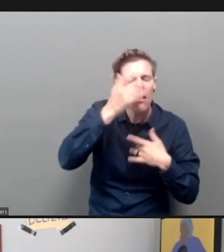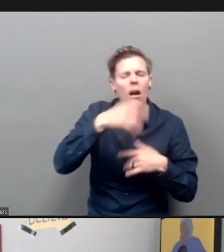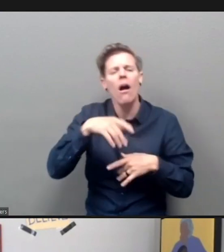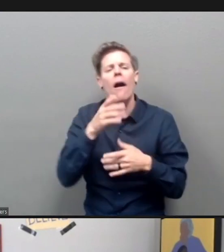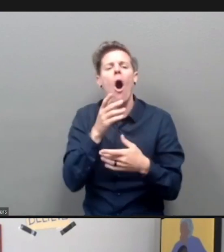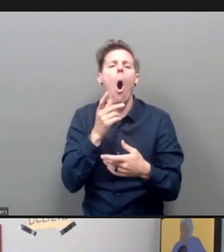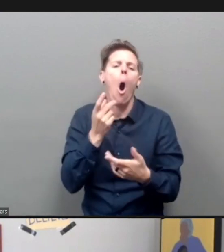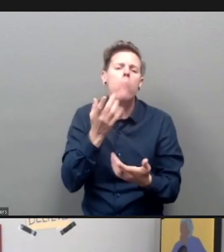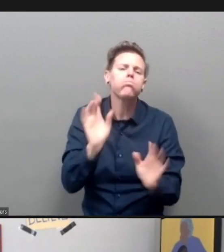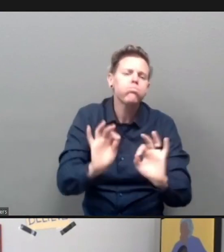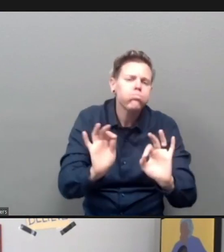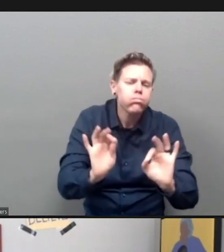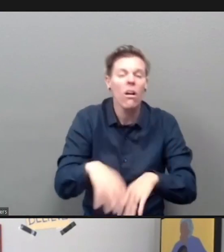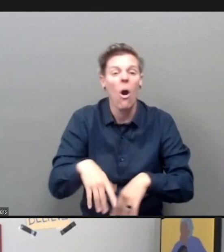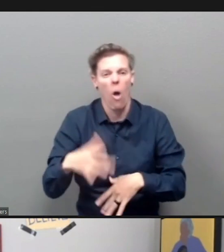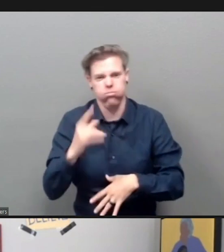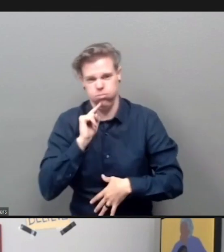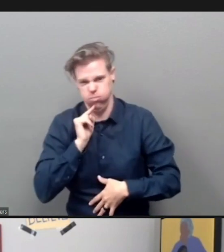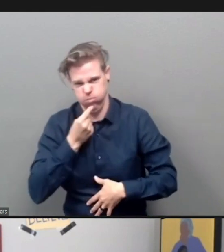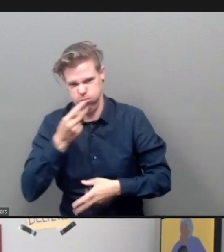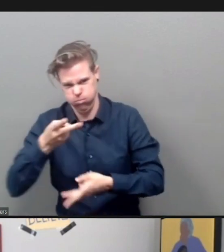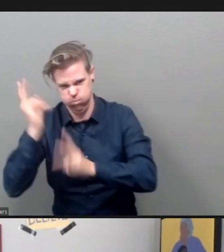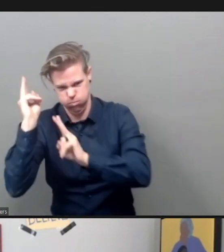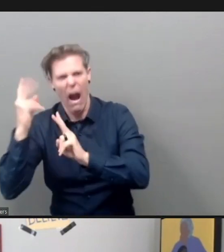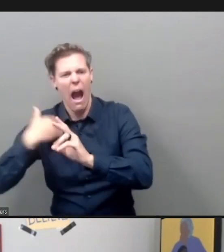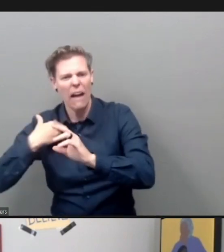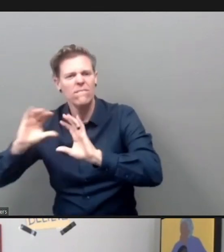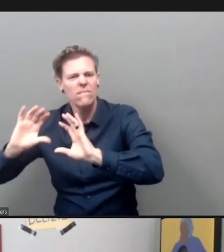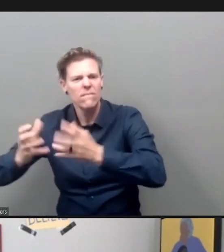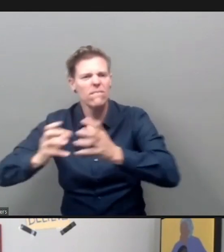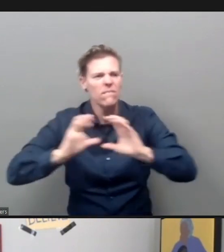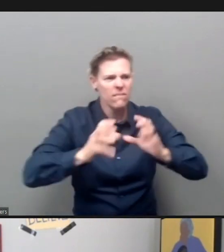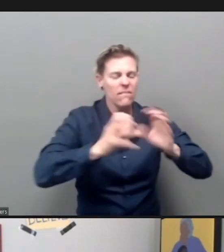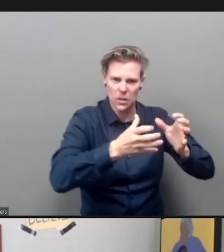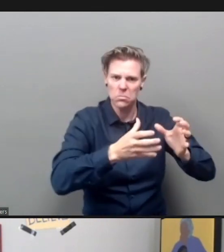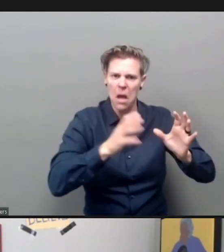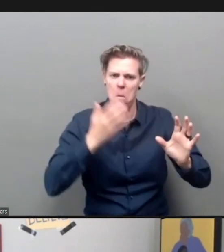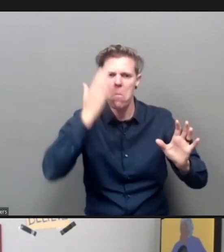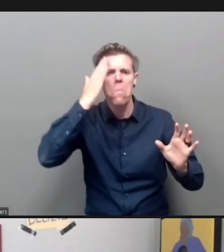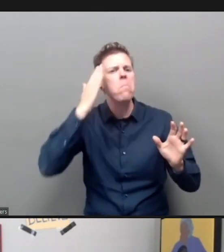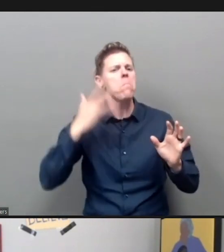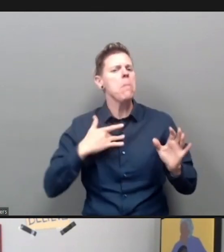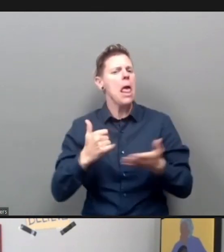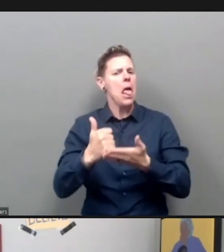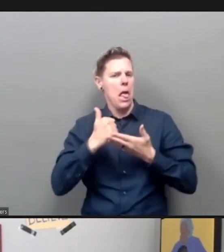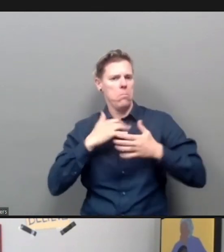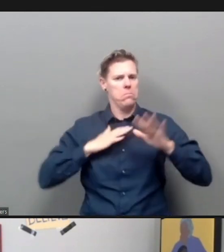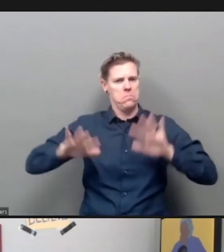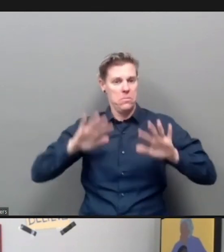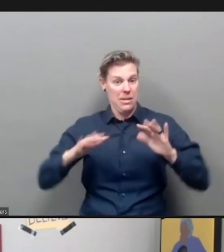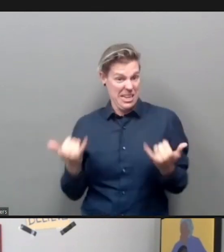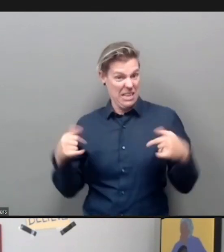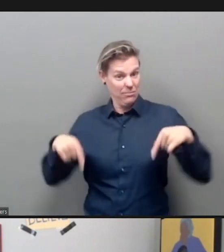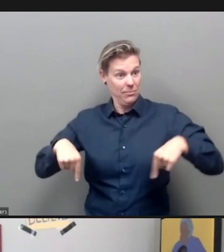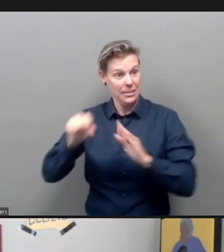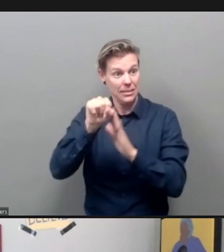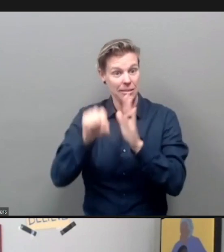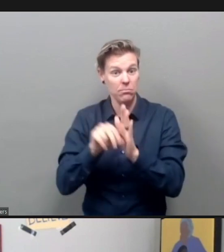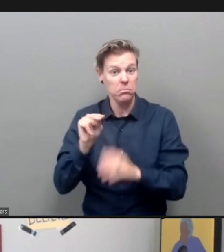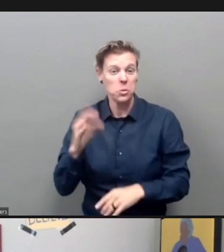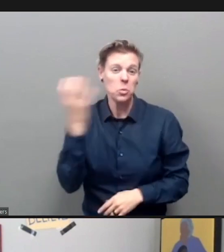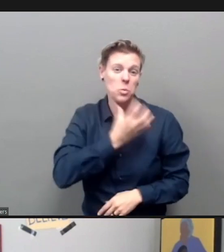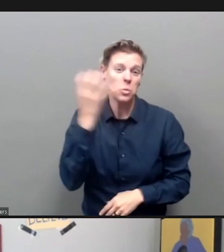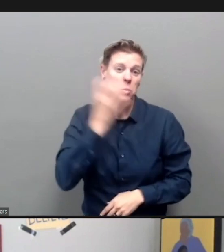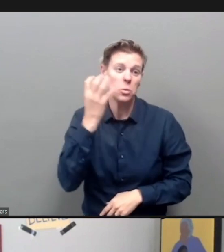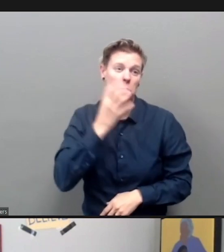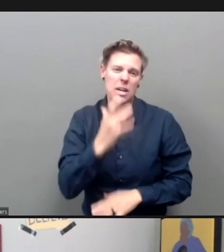patients in our hospitals across the state, every single hospital is reporting record case mix index, record severity